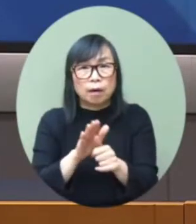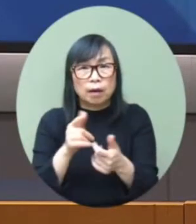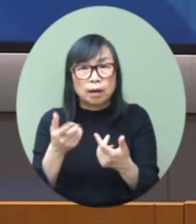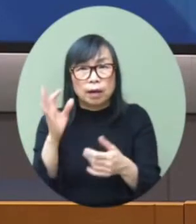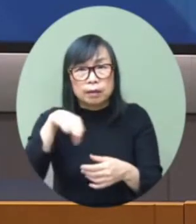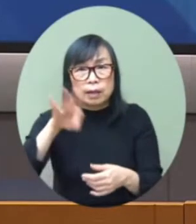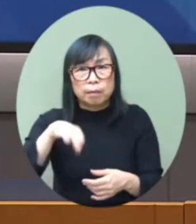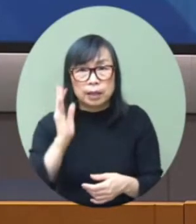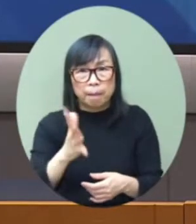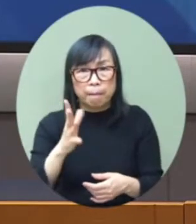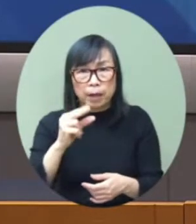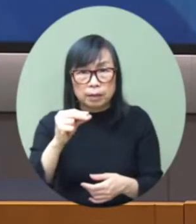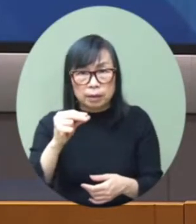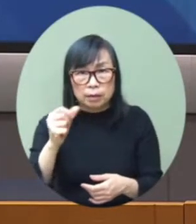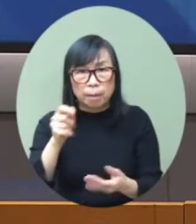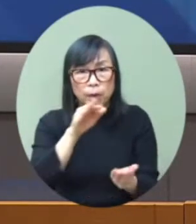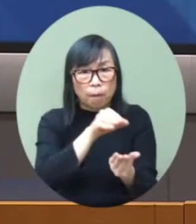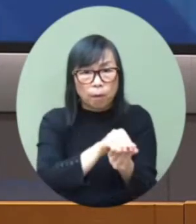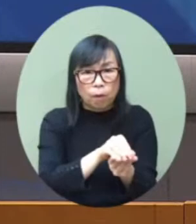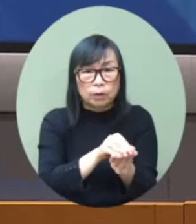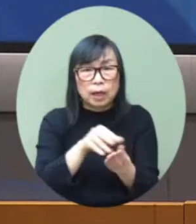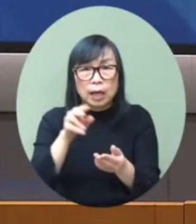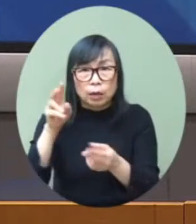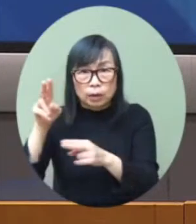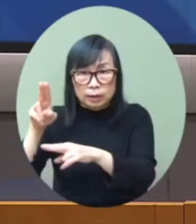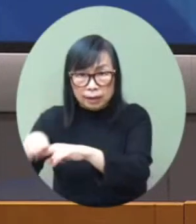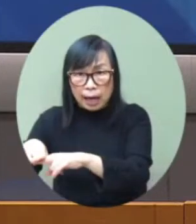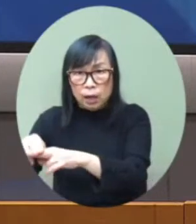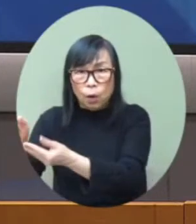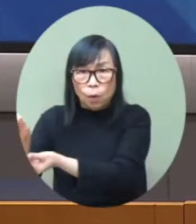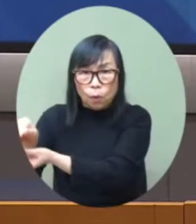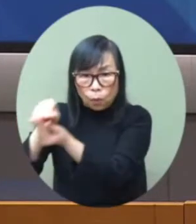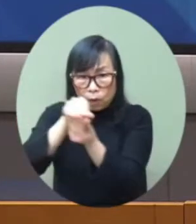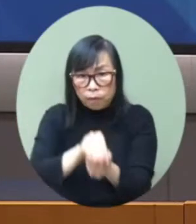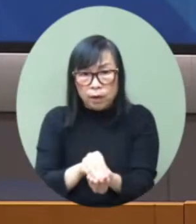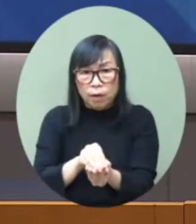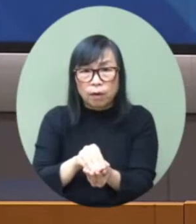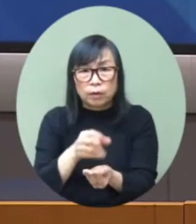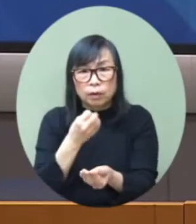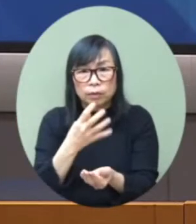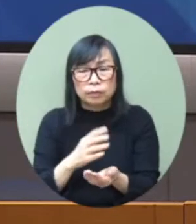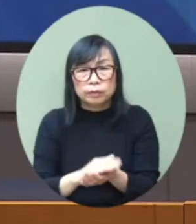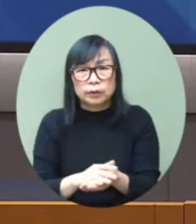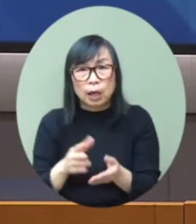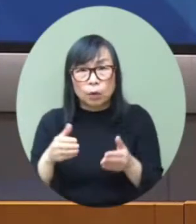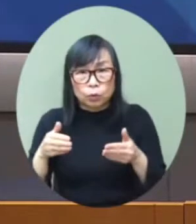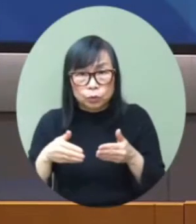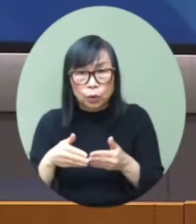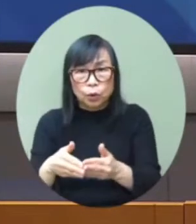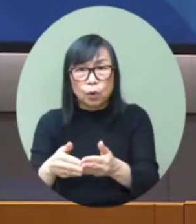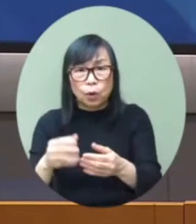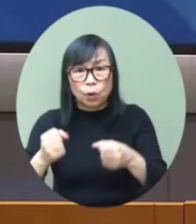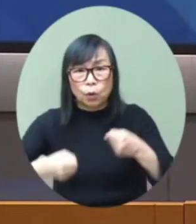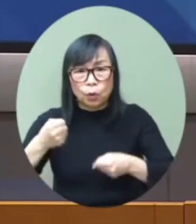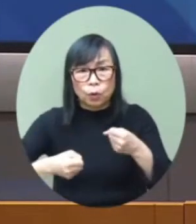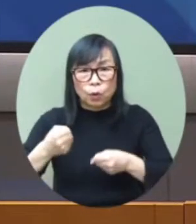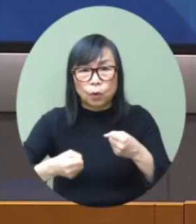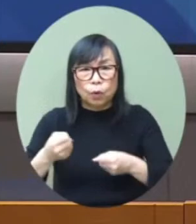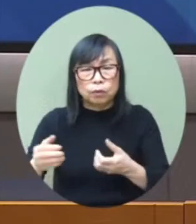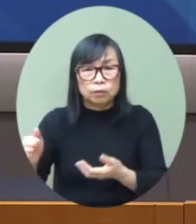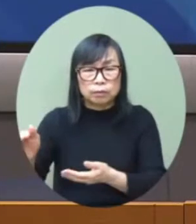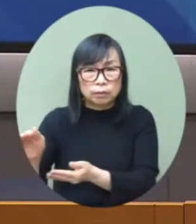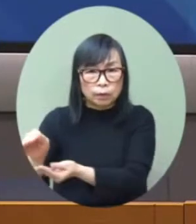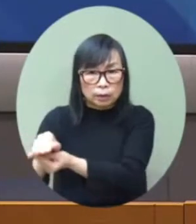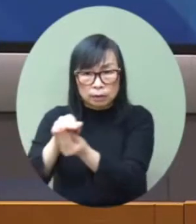From the 14th of March, we have made the liaison and arranged for 3,570 coffins to